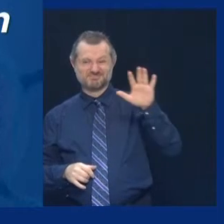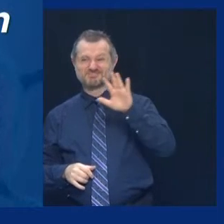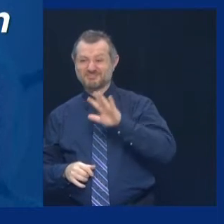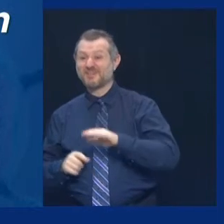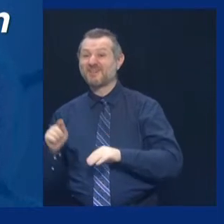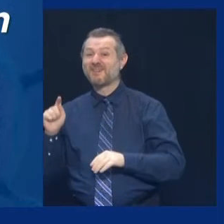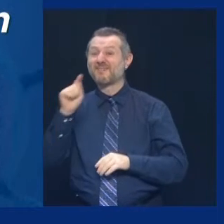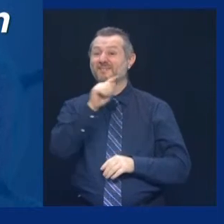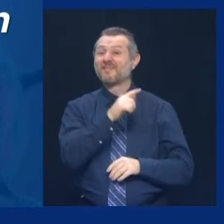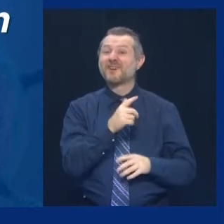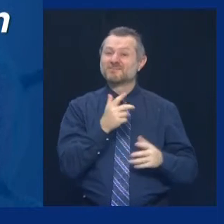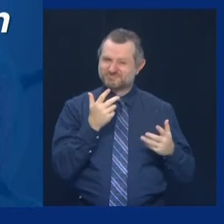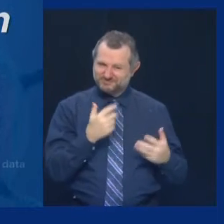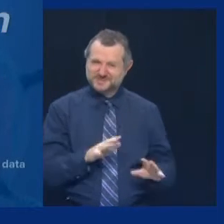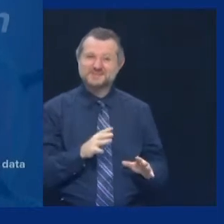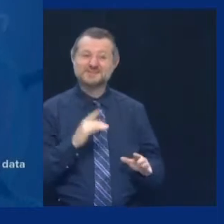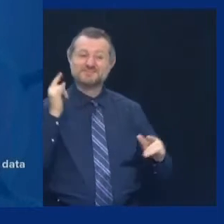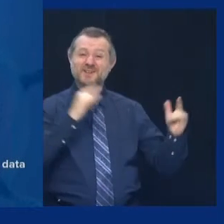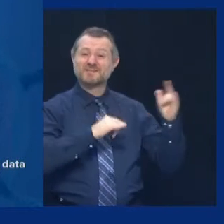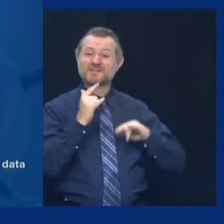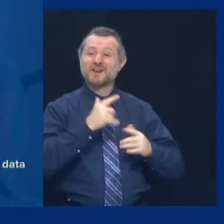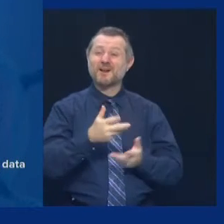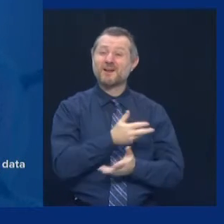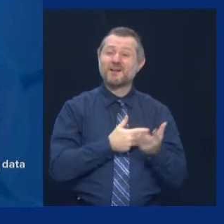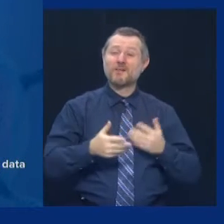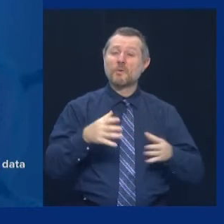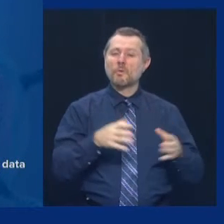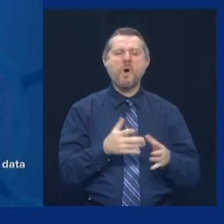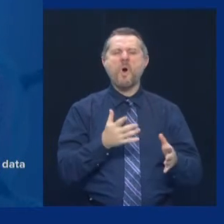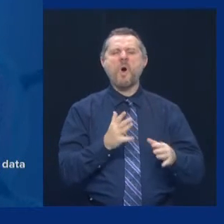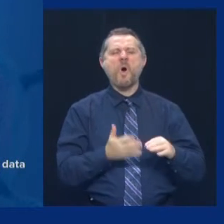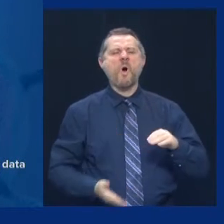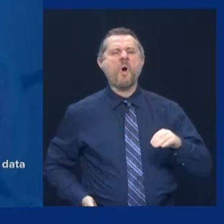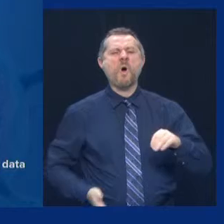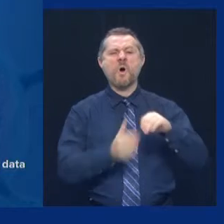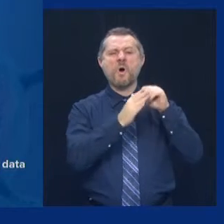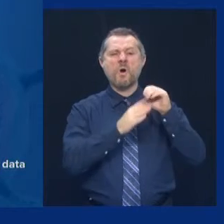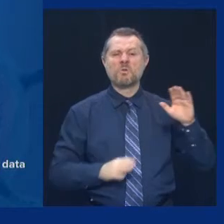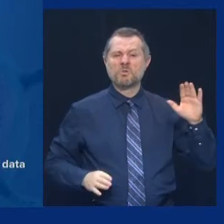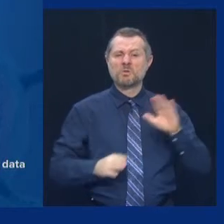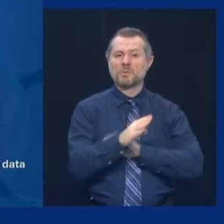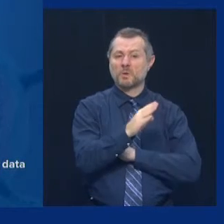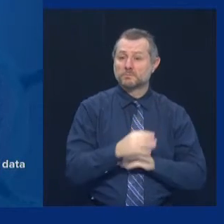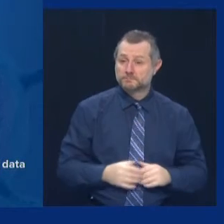and more gatherings, there was more of a spike in